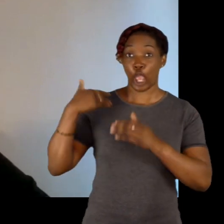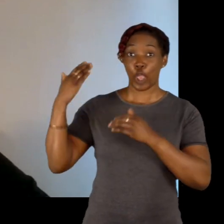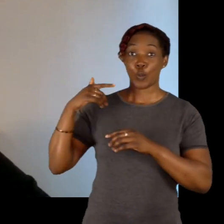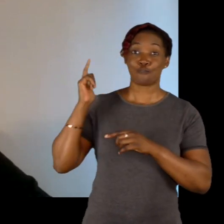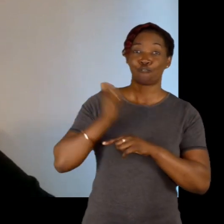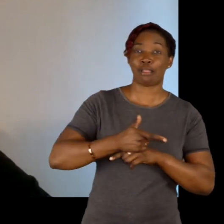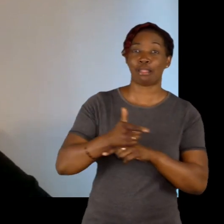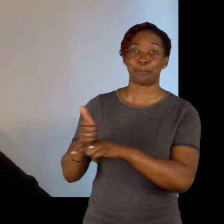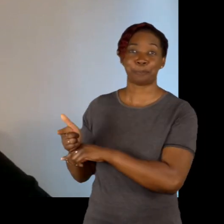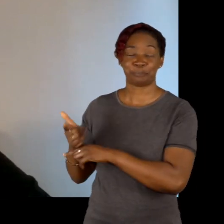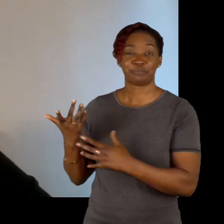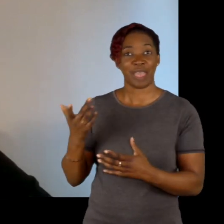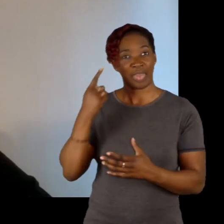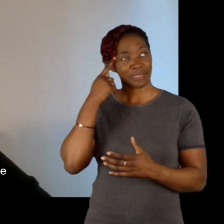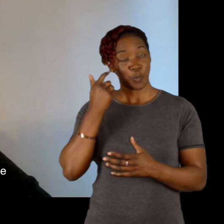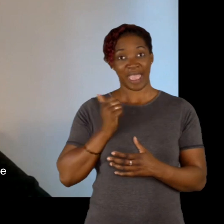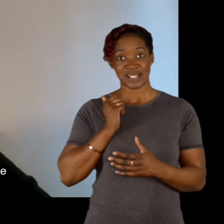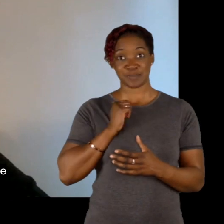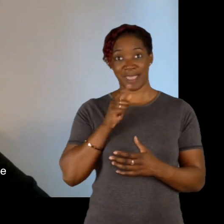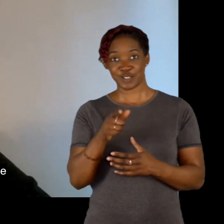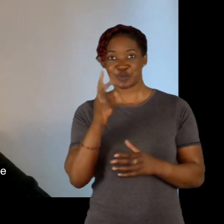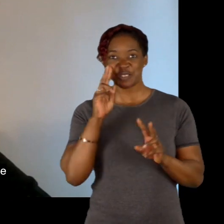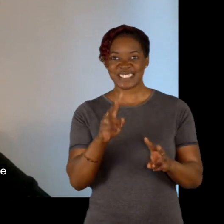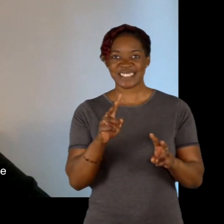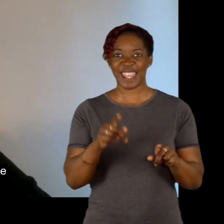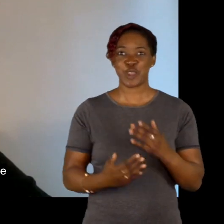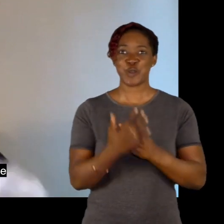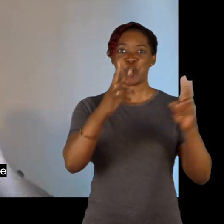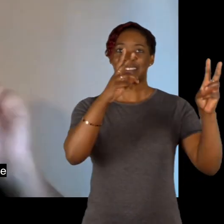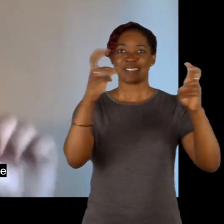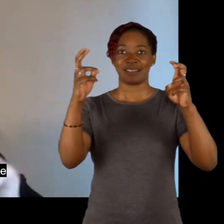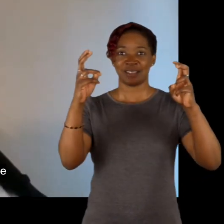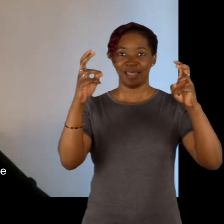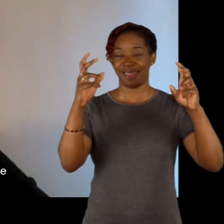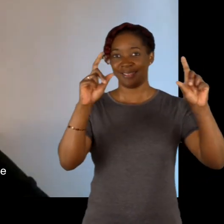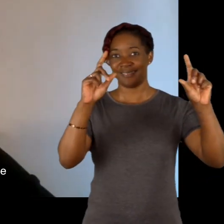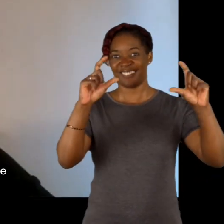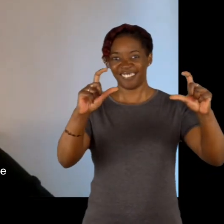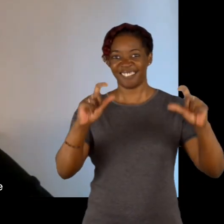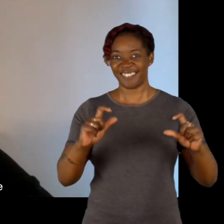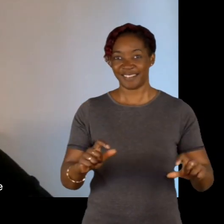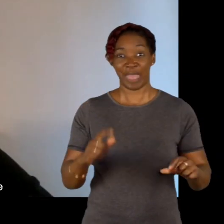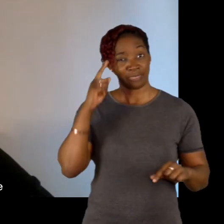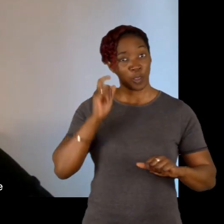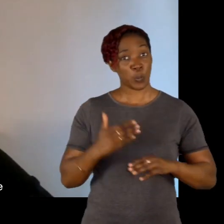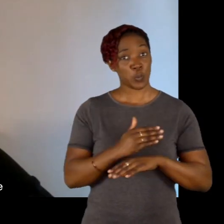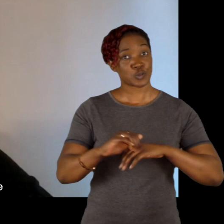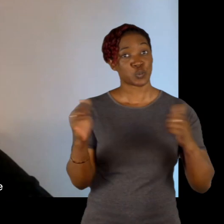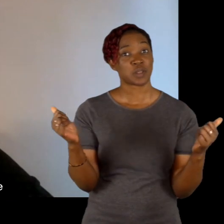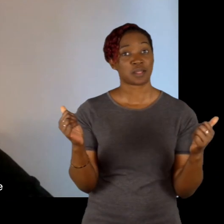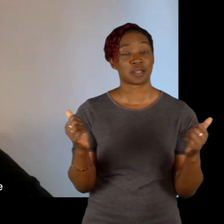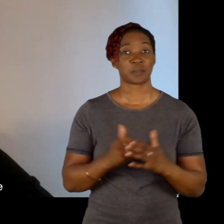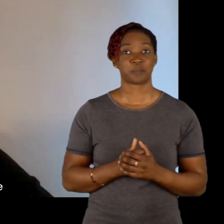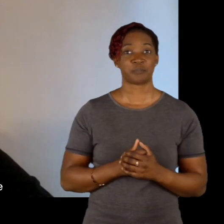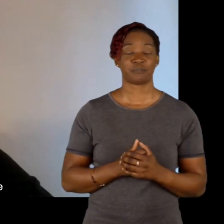could be from years ago. Uh, and you almost expect to see like title cards popping up. But I think it